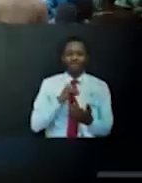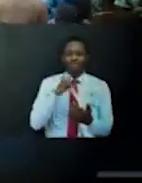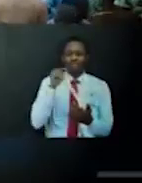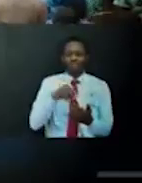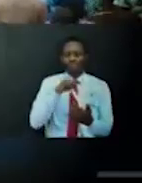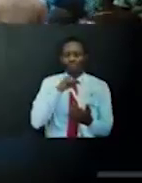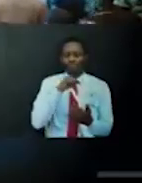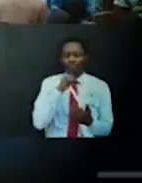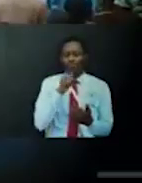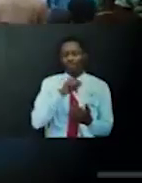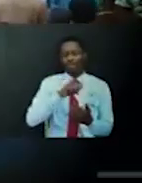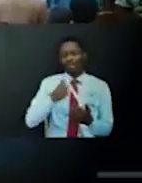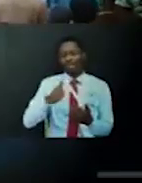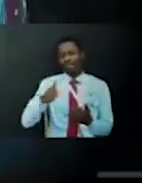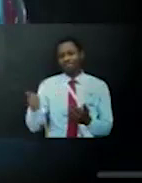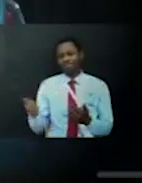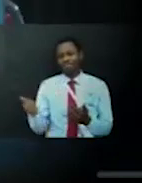I need no